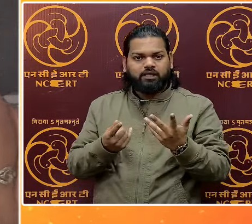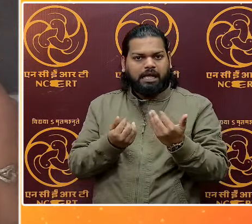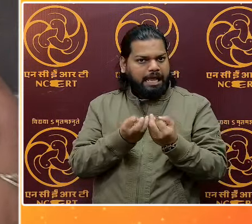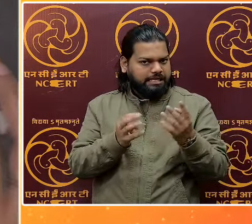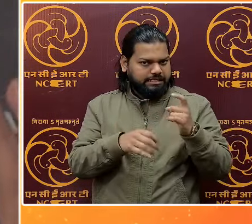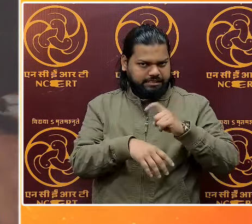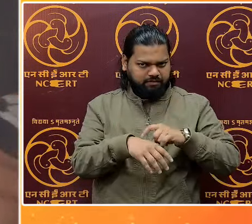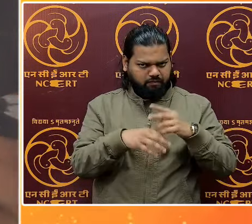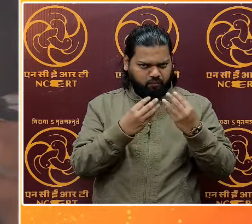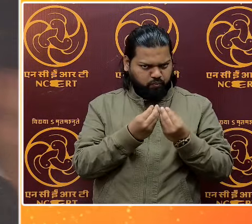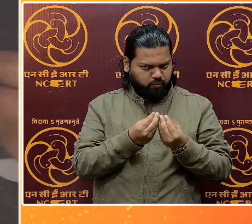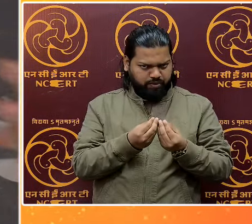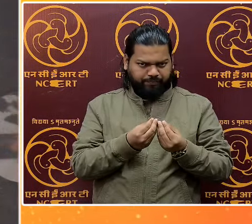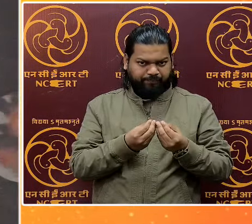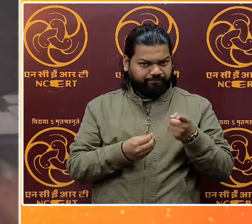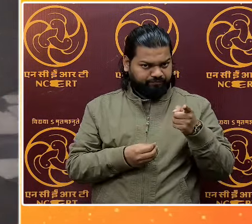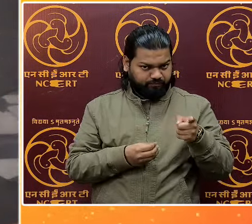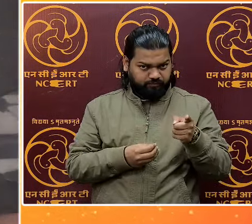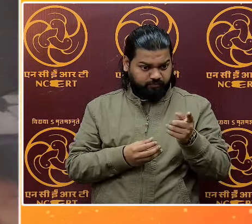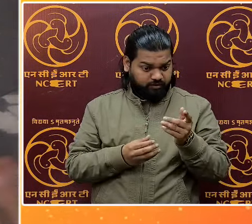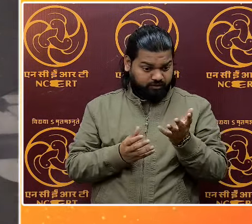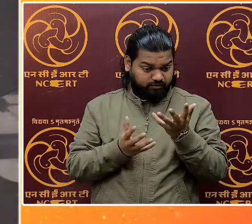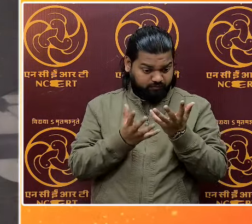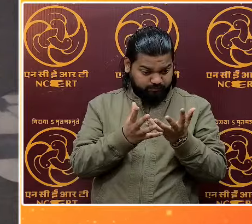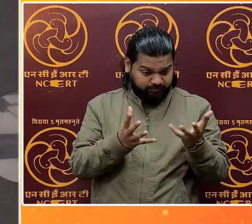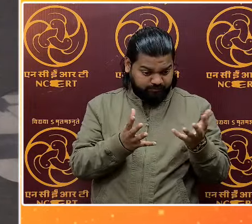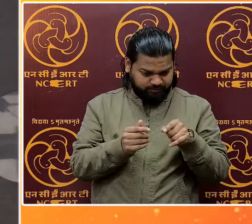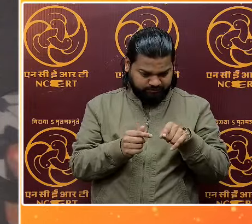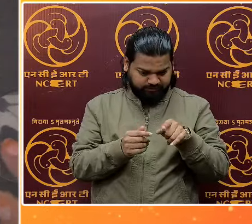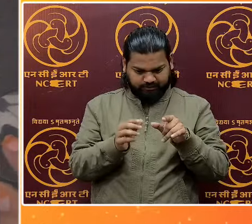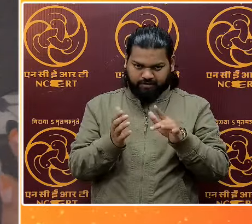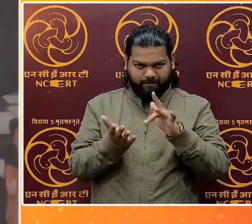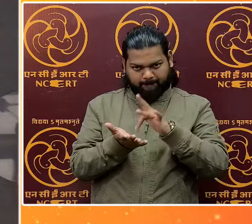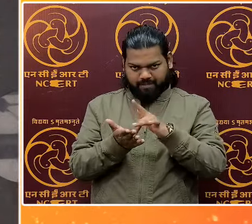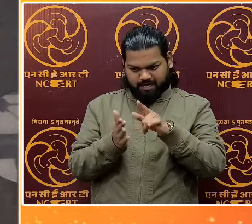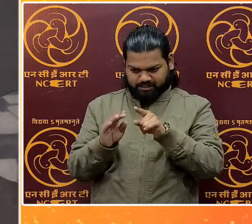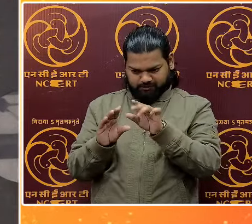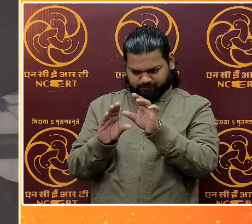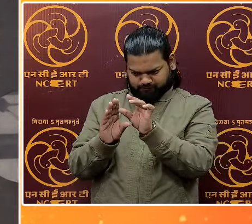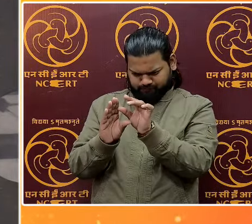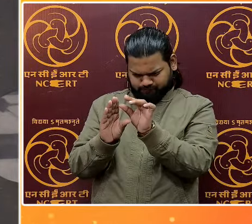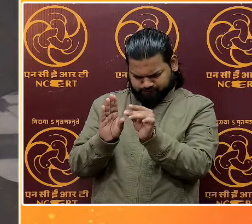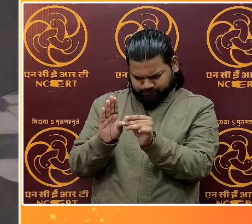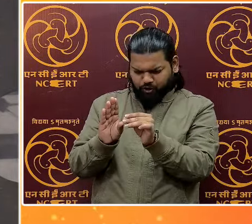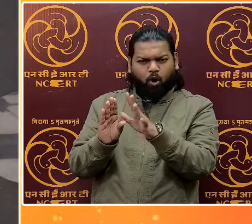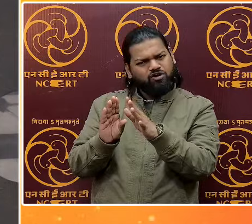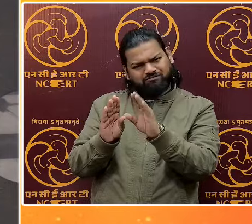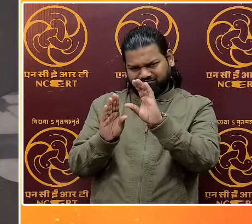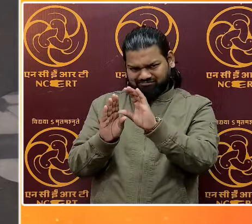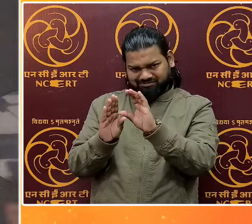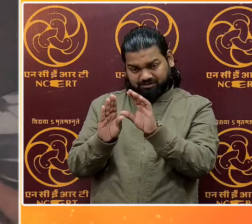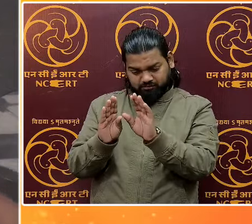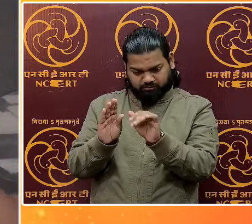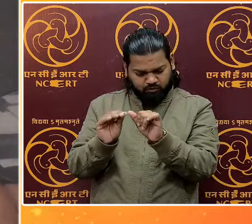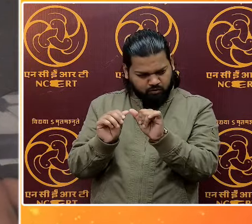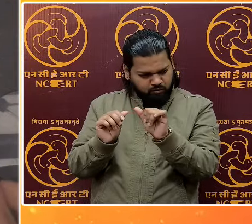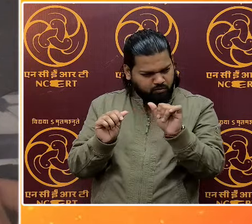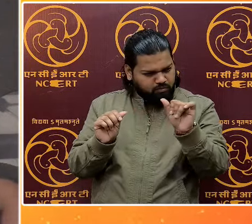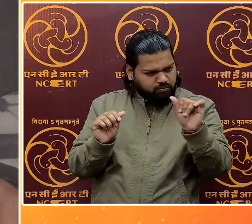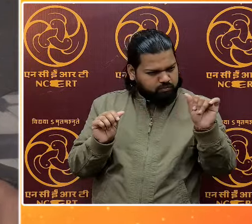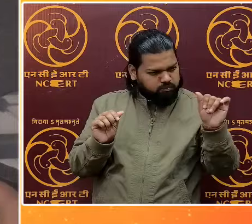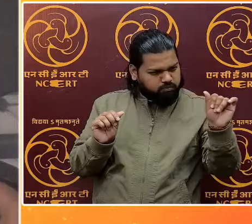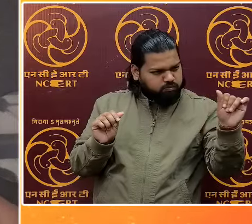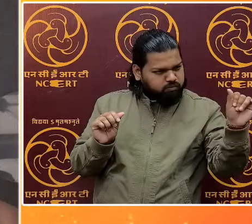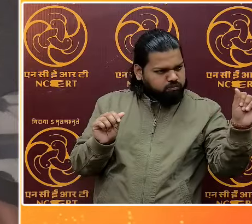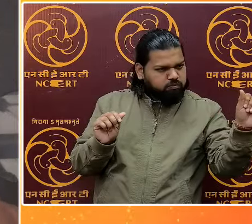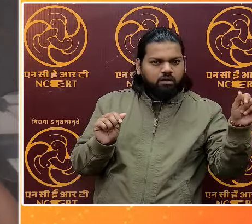we keep the object away from the lens, so it appears to be the inverted one.